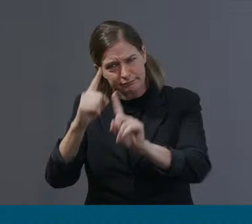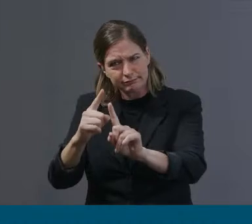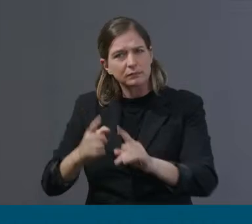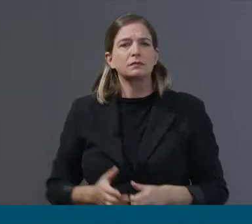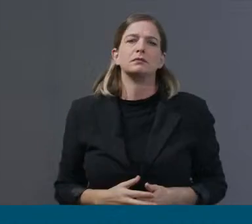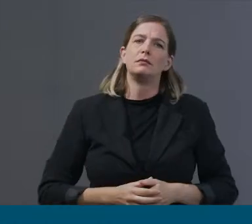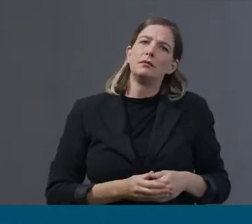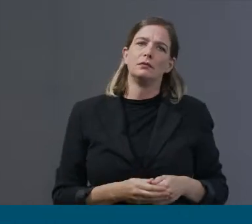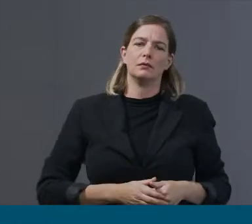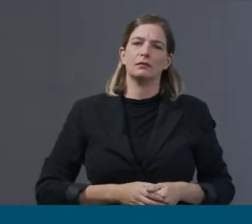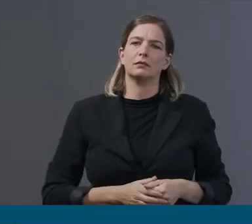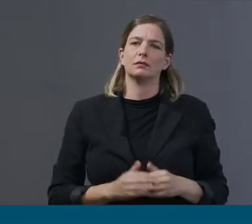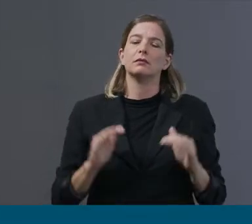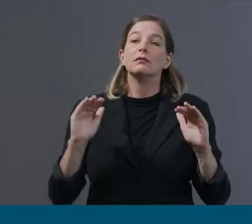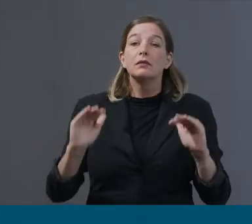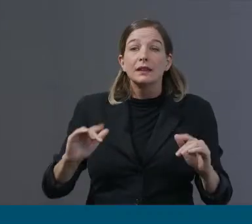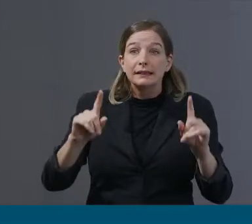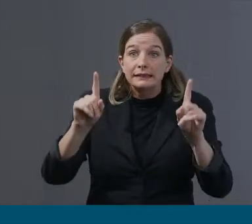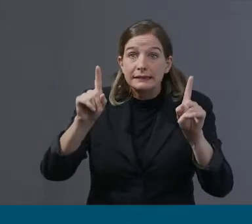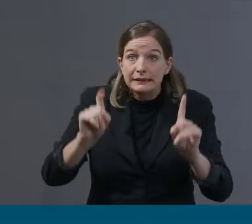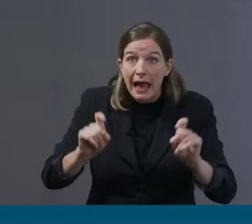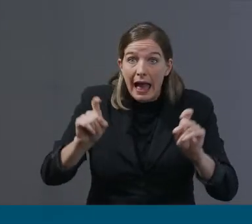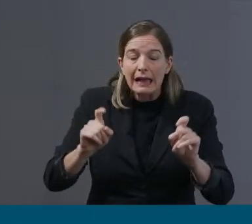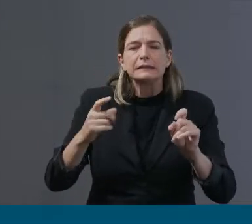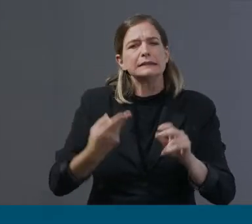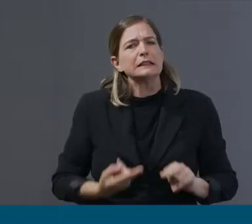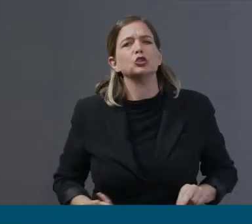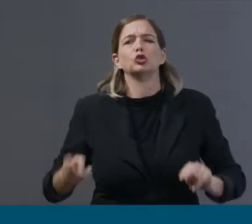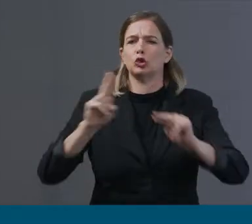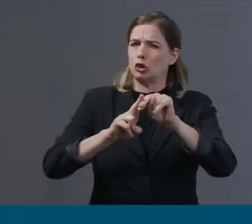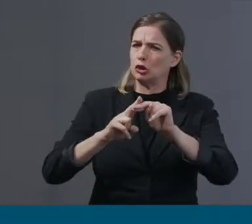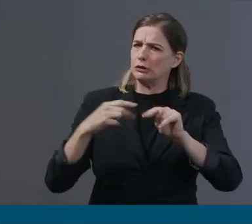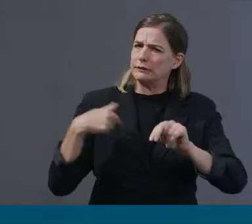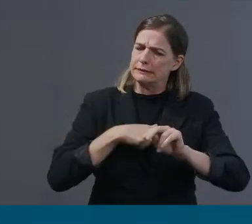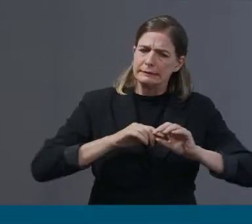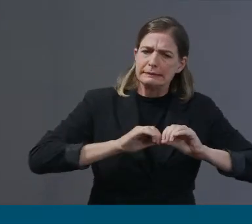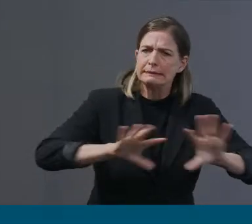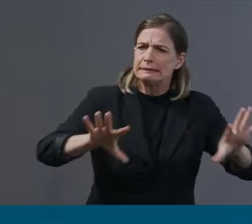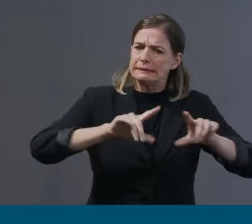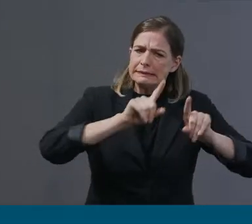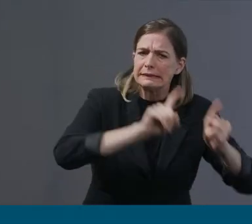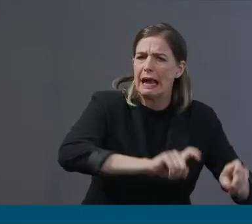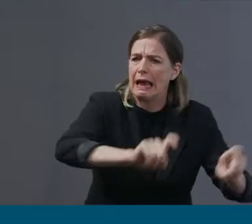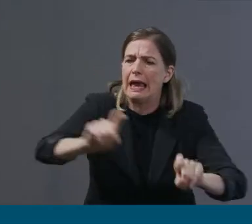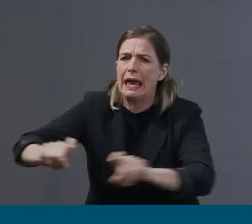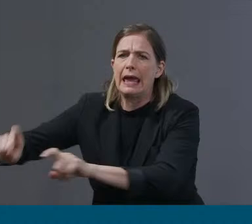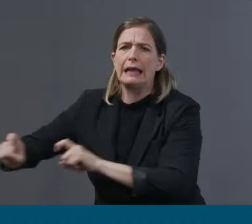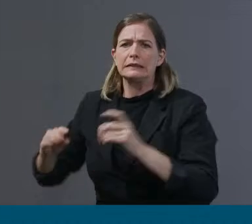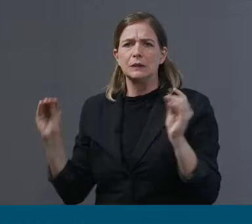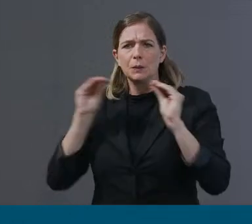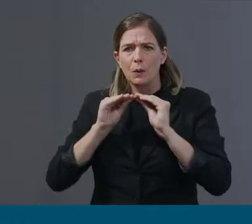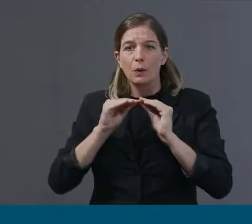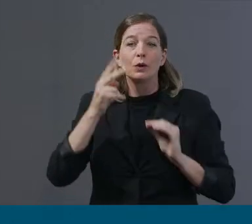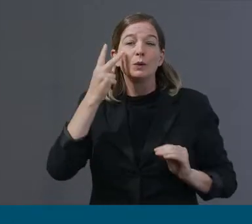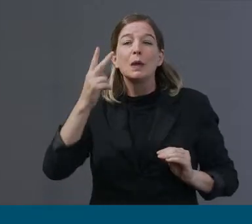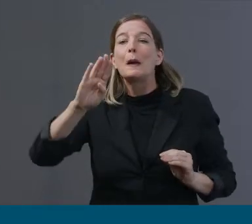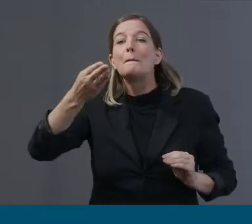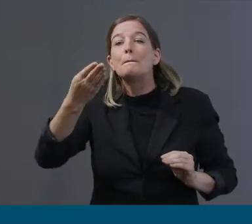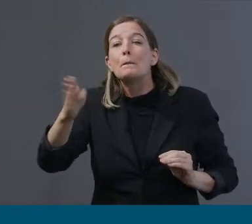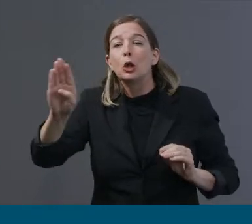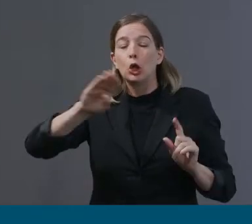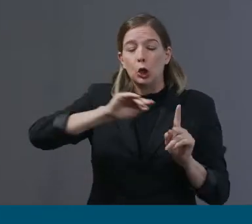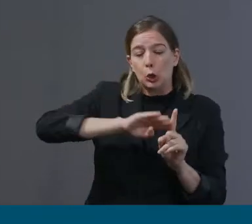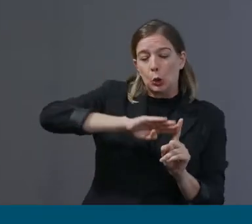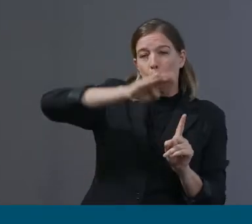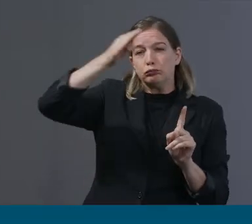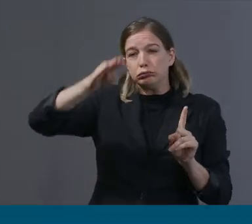We've increased testing in Arizona. You can see in blue, that is the amount of diagnostic or PCR tests. A